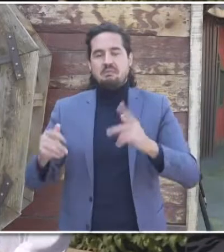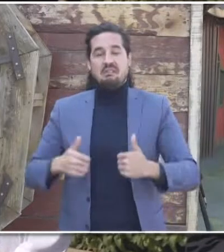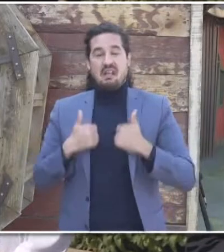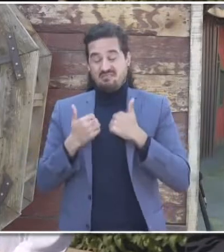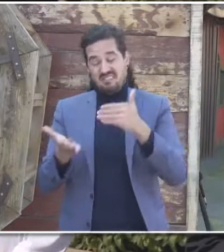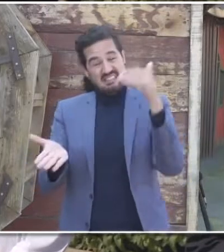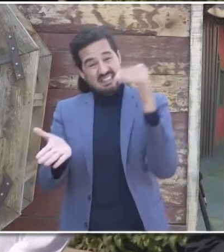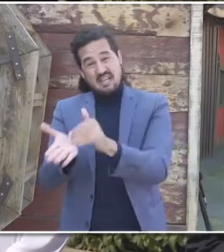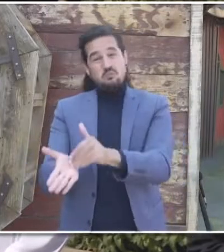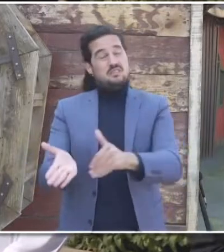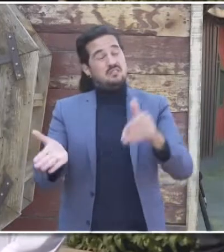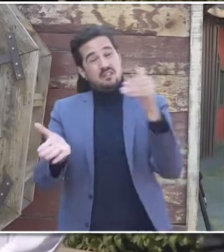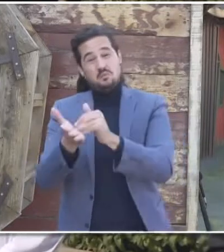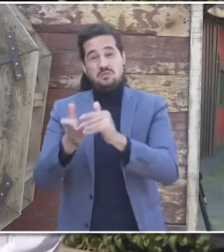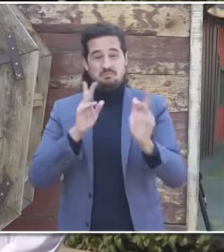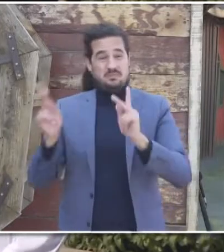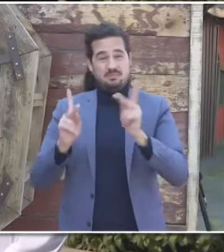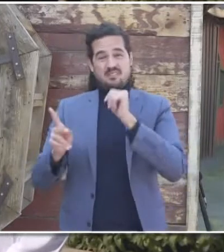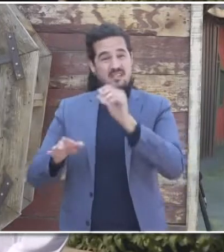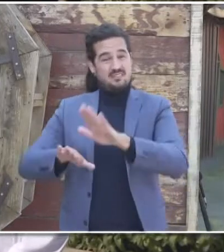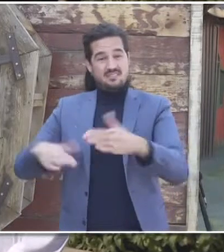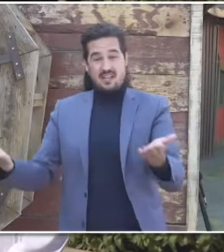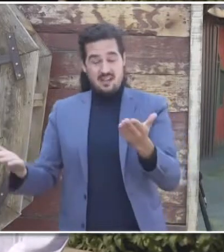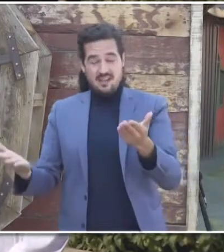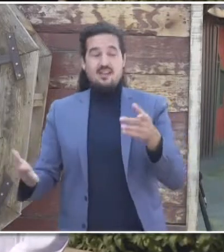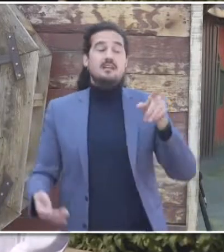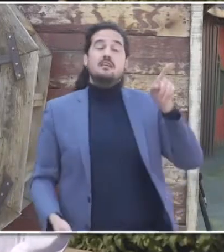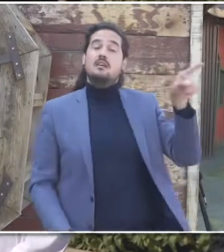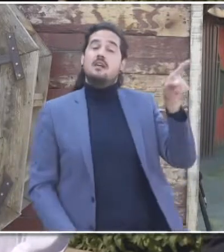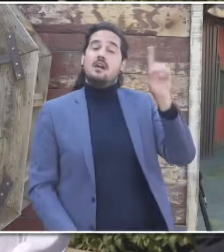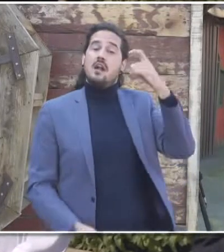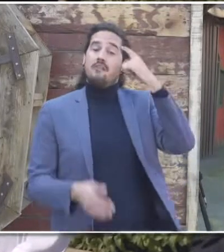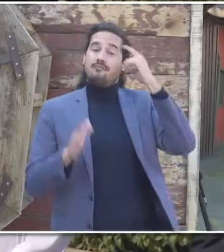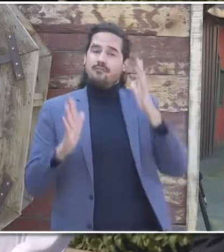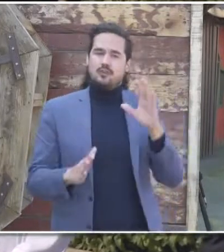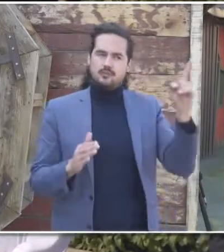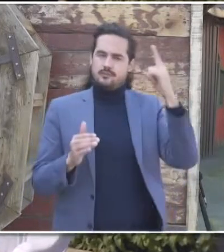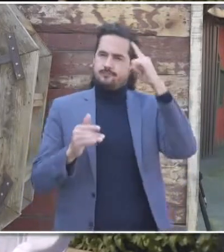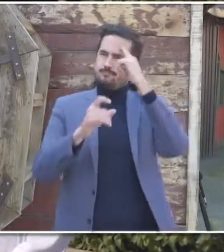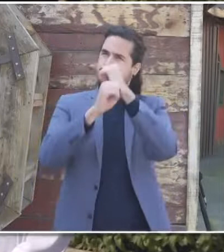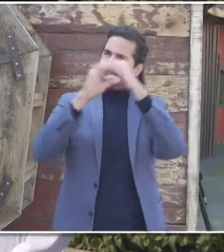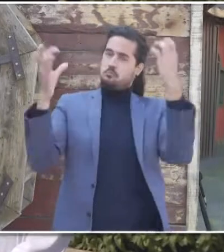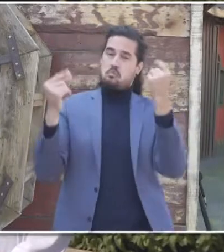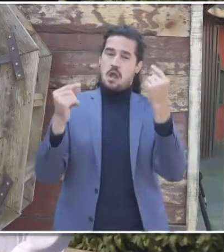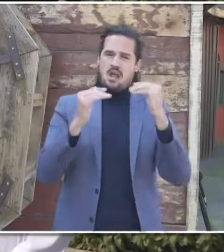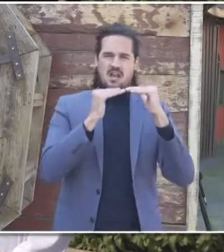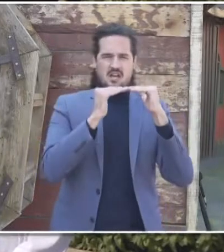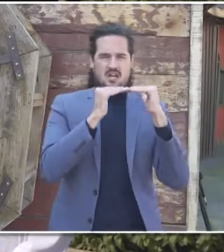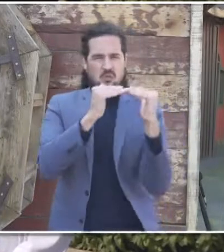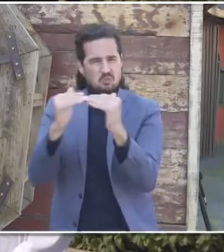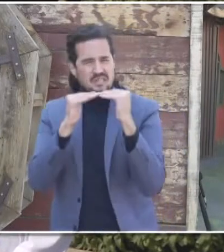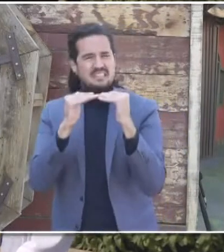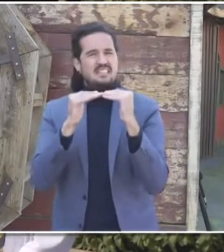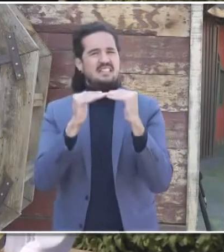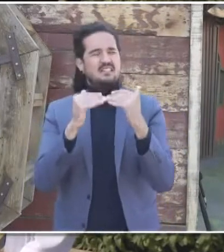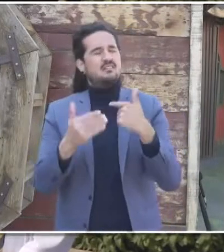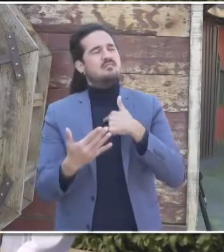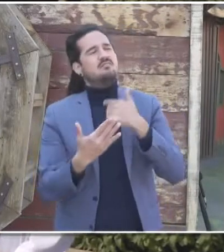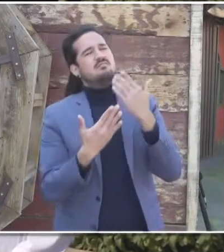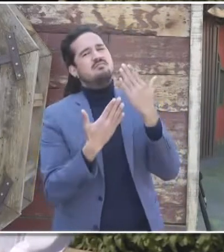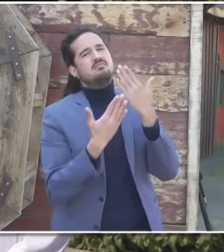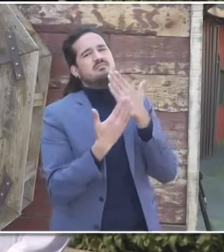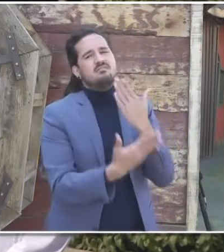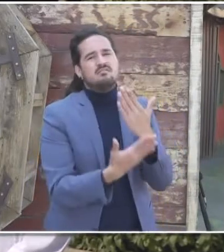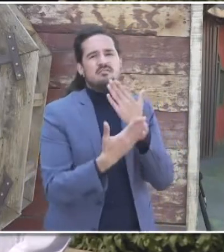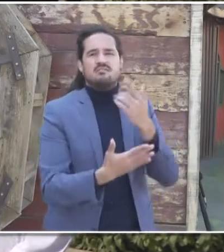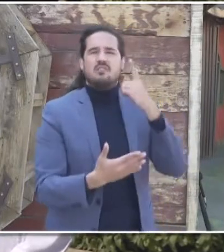that gratitude, with appreciation for all those who are working on the front lines right now, it is hope that I want to share the most